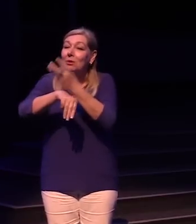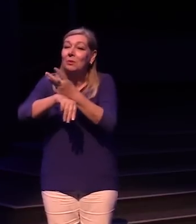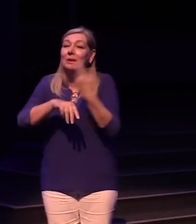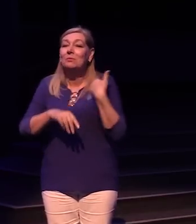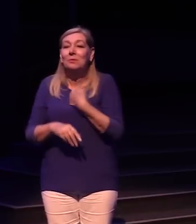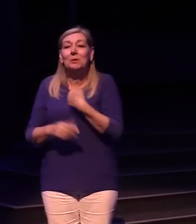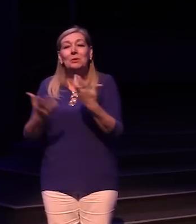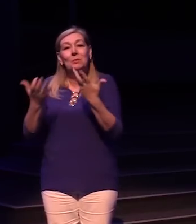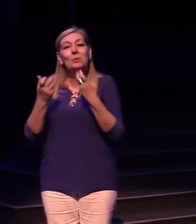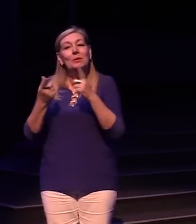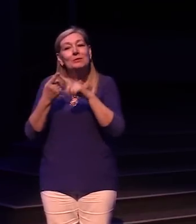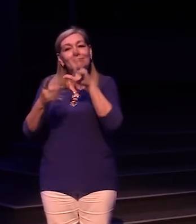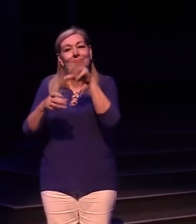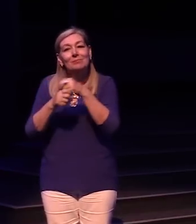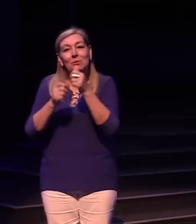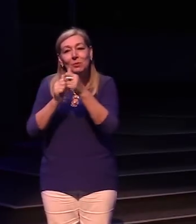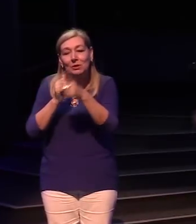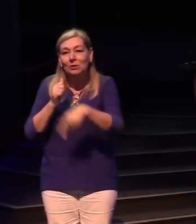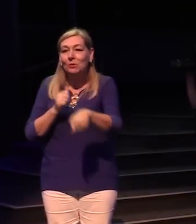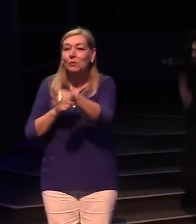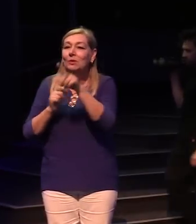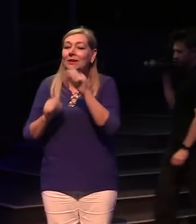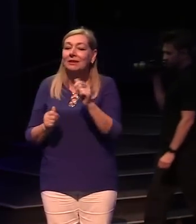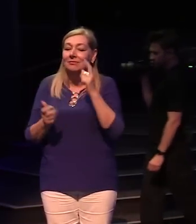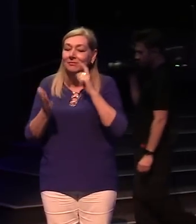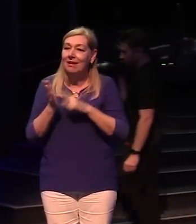with you. Check out these awesome ways to grow with us.